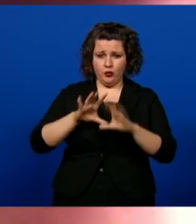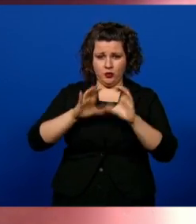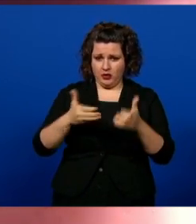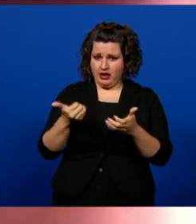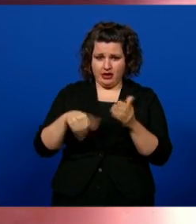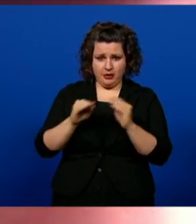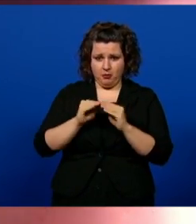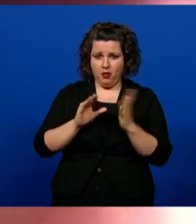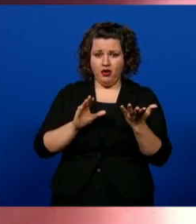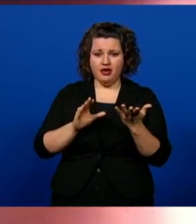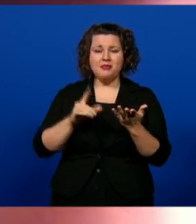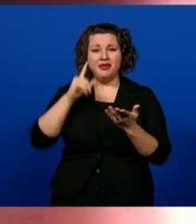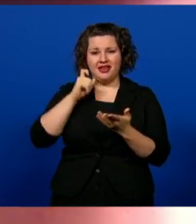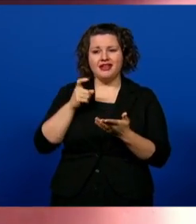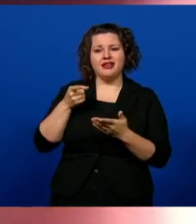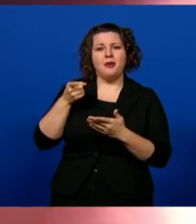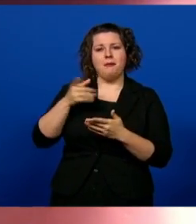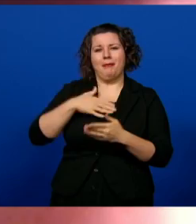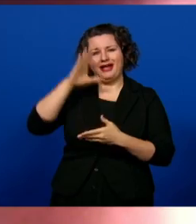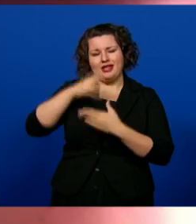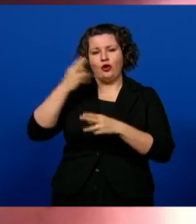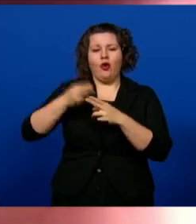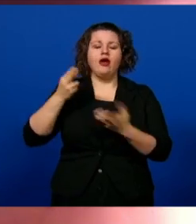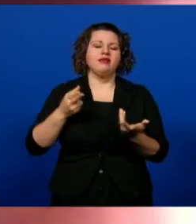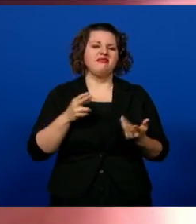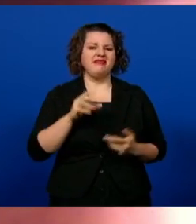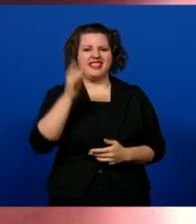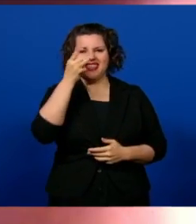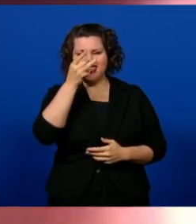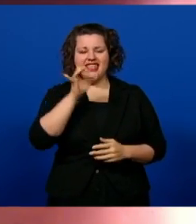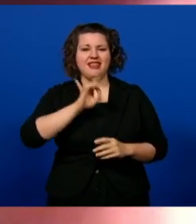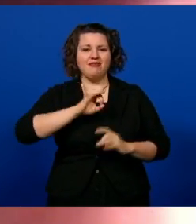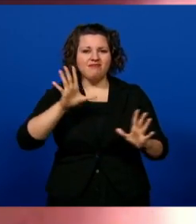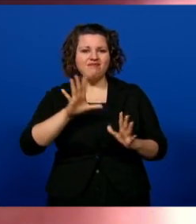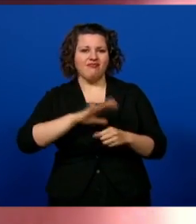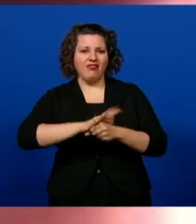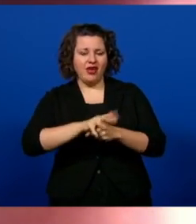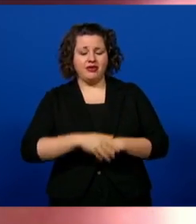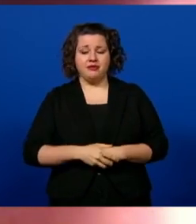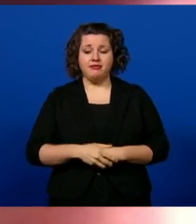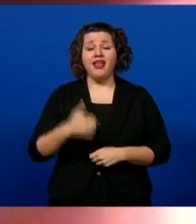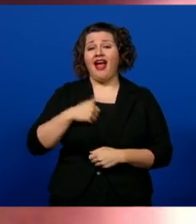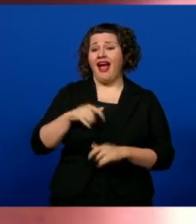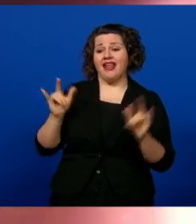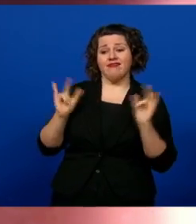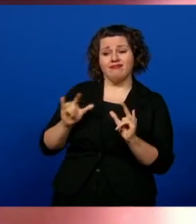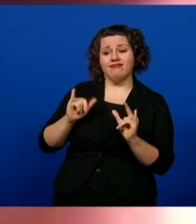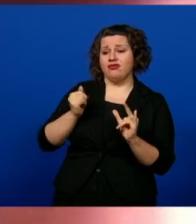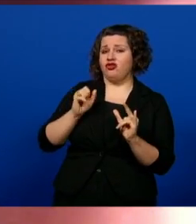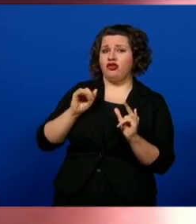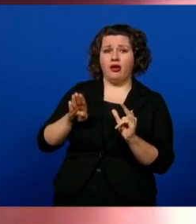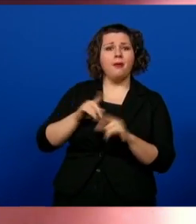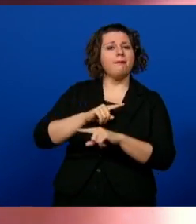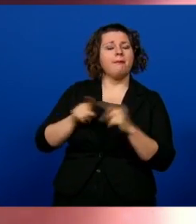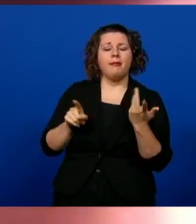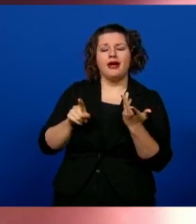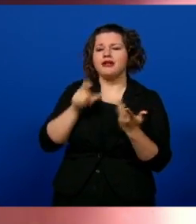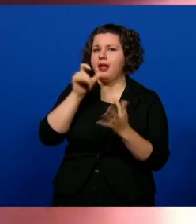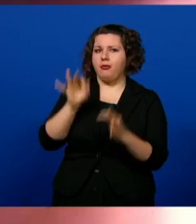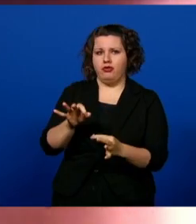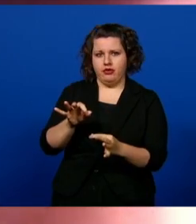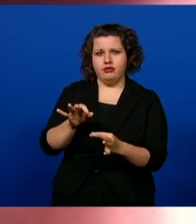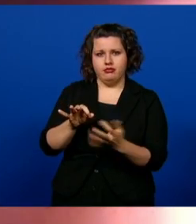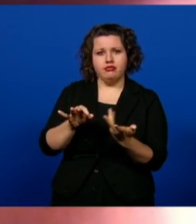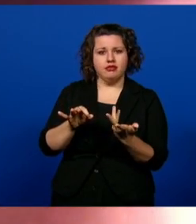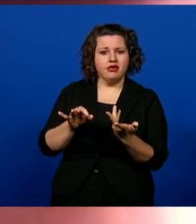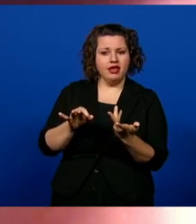calls a stinky virus. As much as I love Jacob, he's not perfect. None of us are. And he